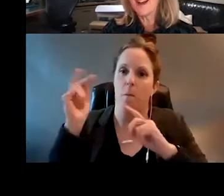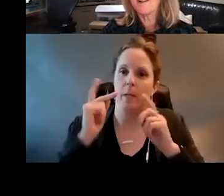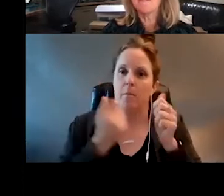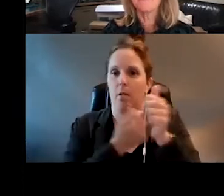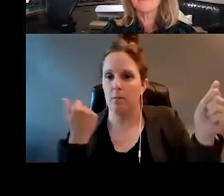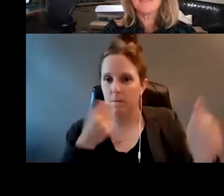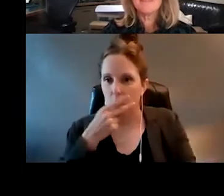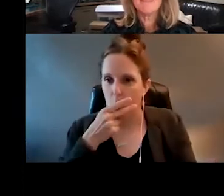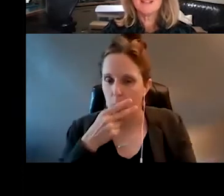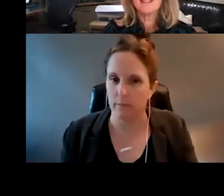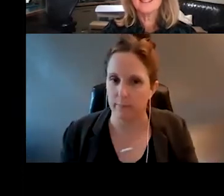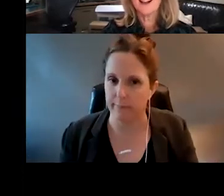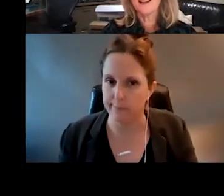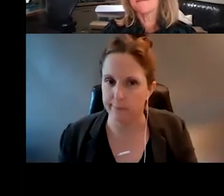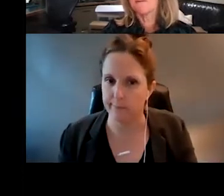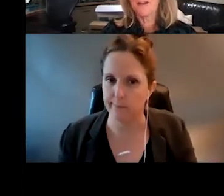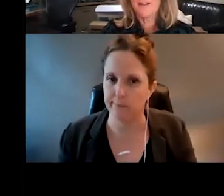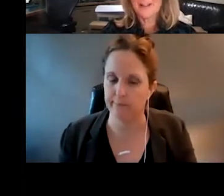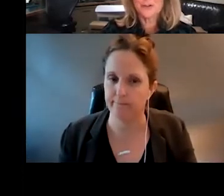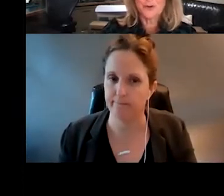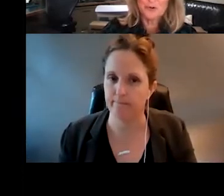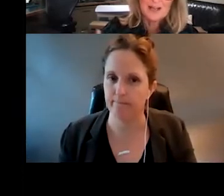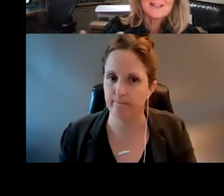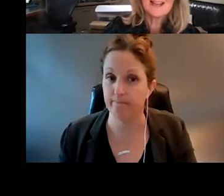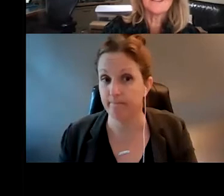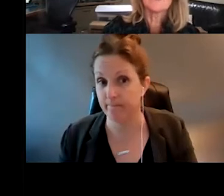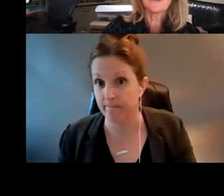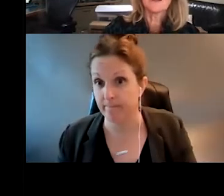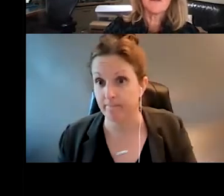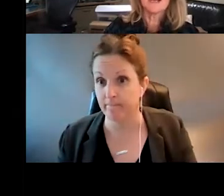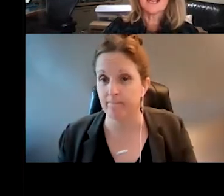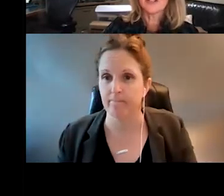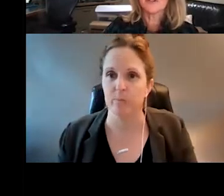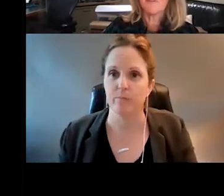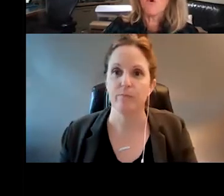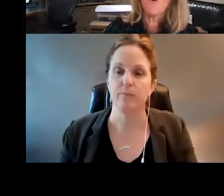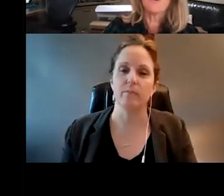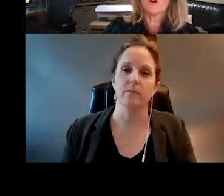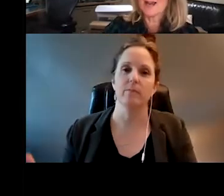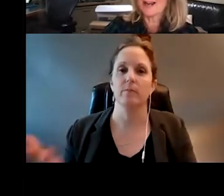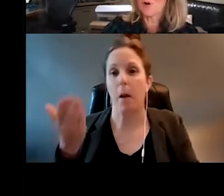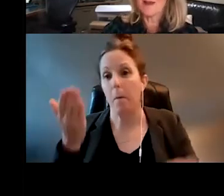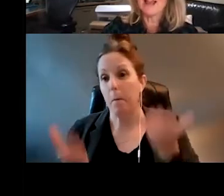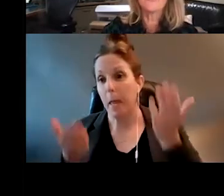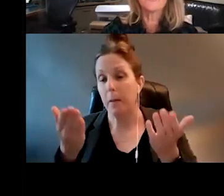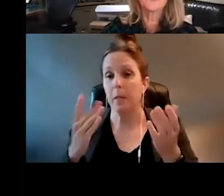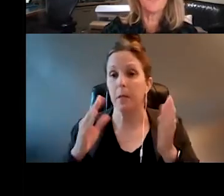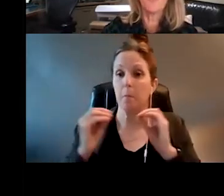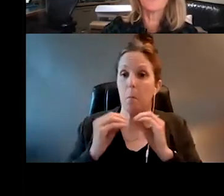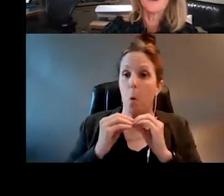abstinence rates, but getting the medication in the context of CHW significantly increased abstinence